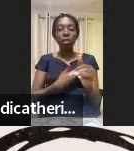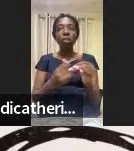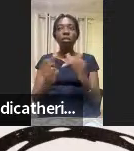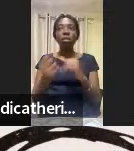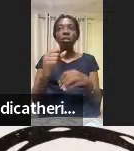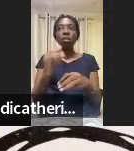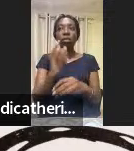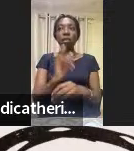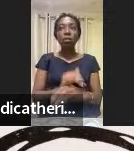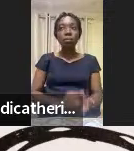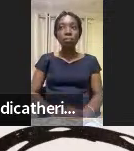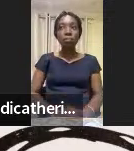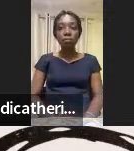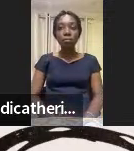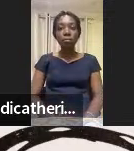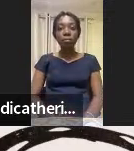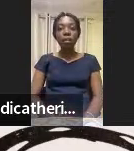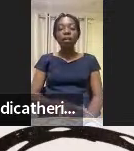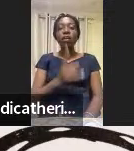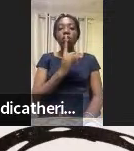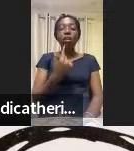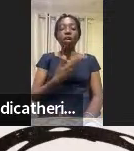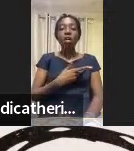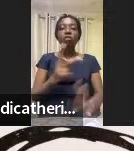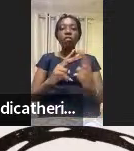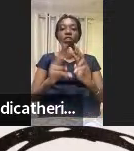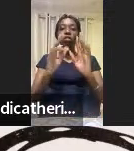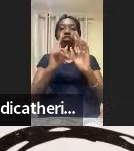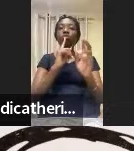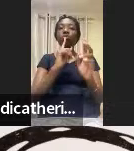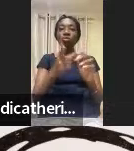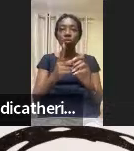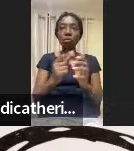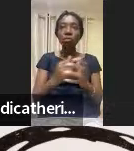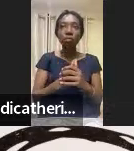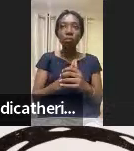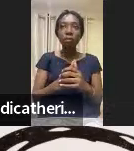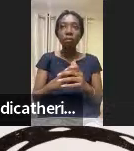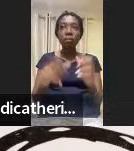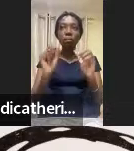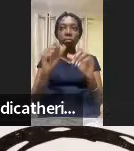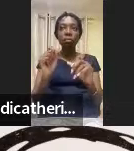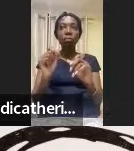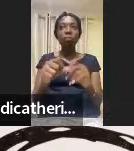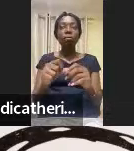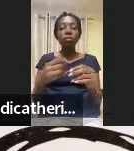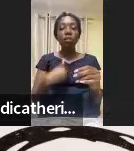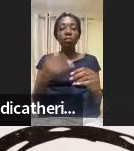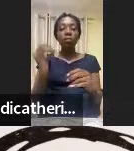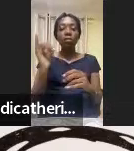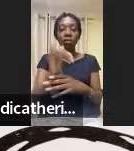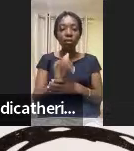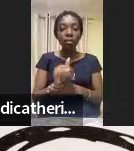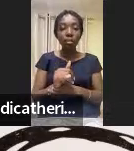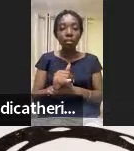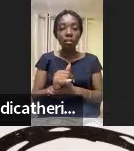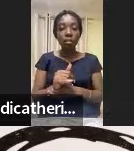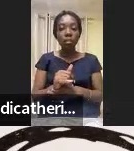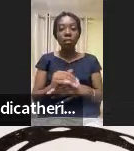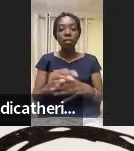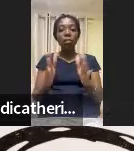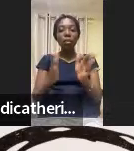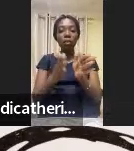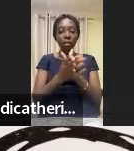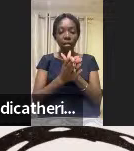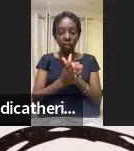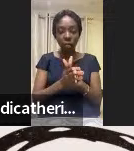development. And I'm sure if those who ask you, if they look within their organizations, they will see that they actually have